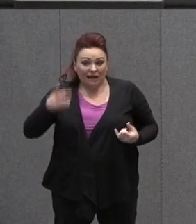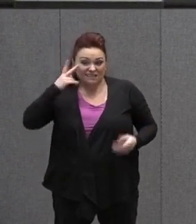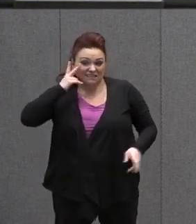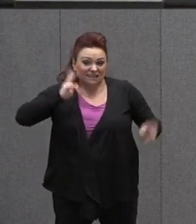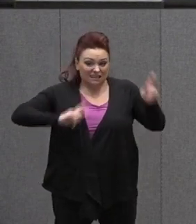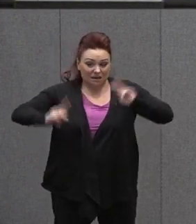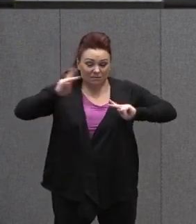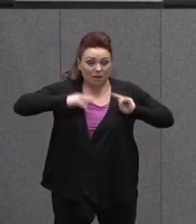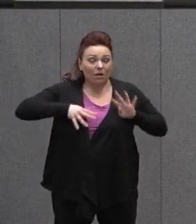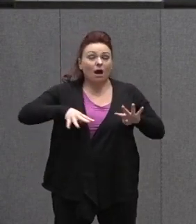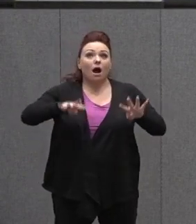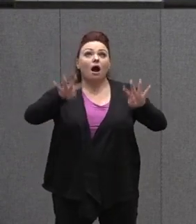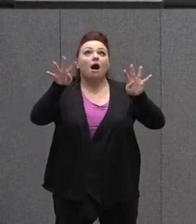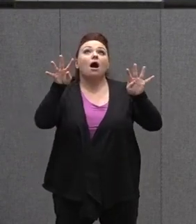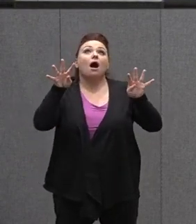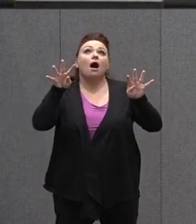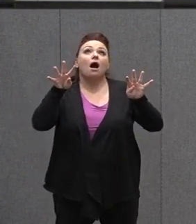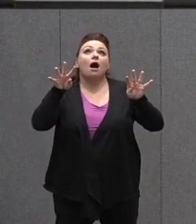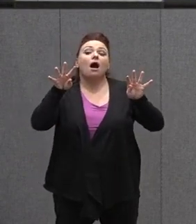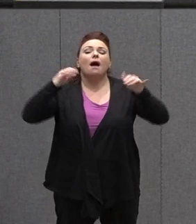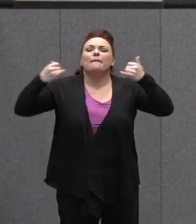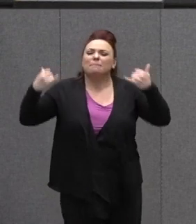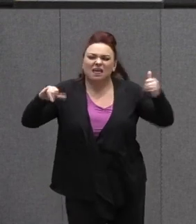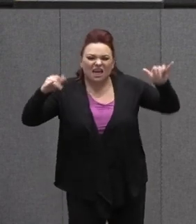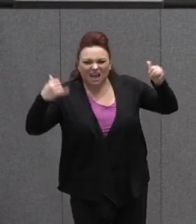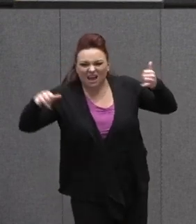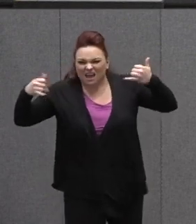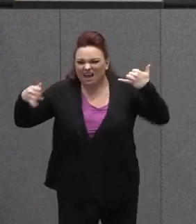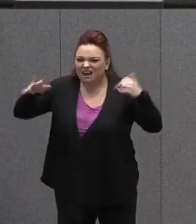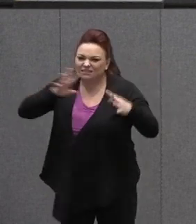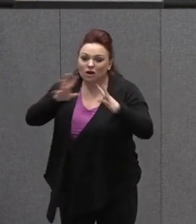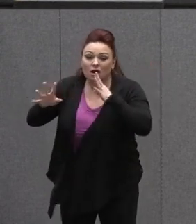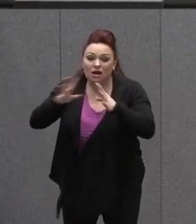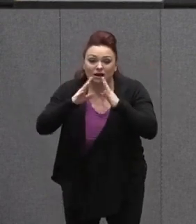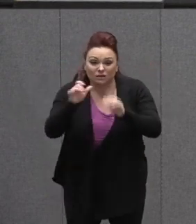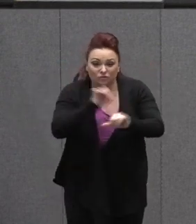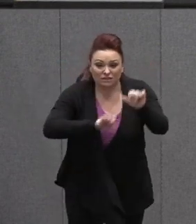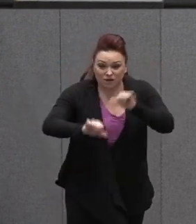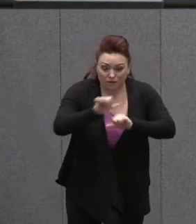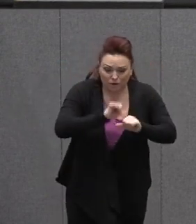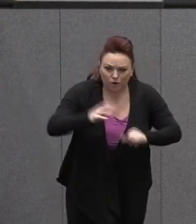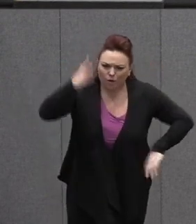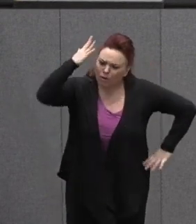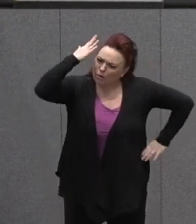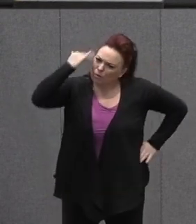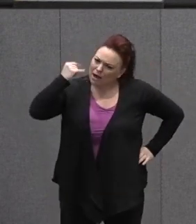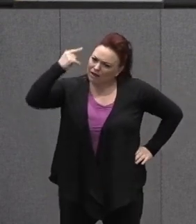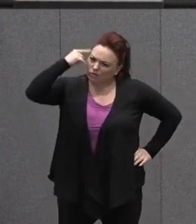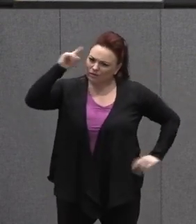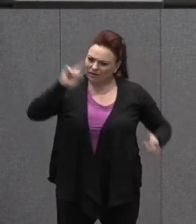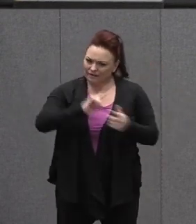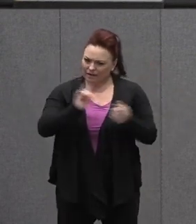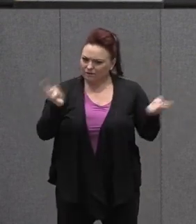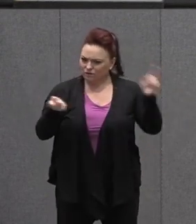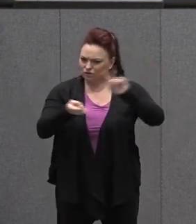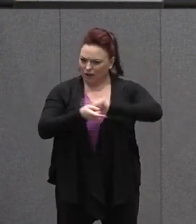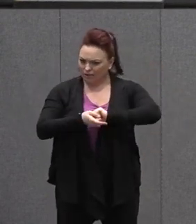people looking up and playing and talking to each other. Why do you think that